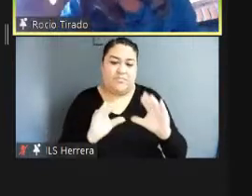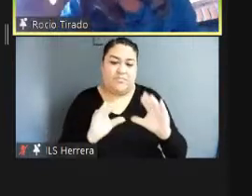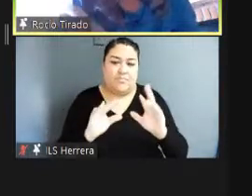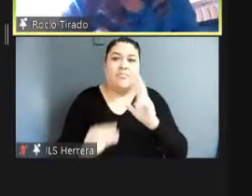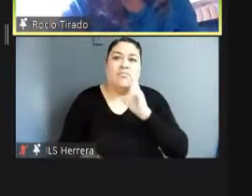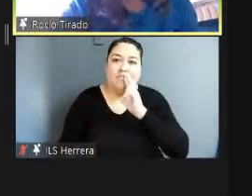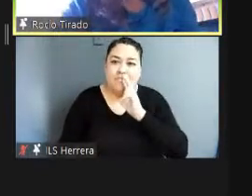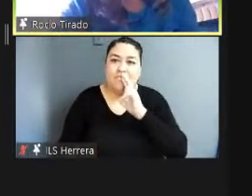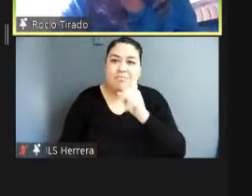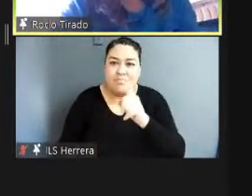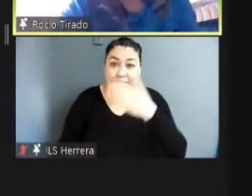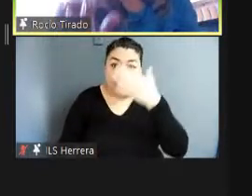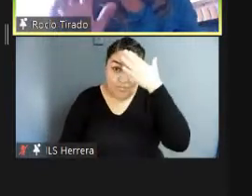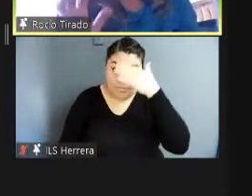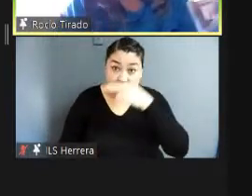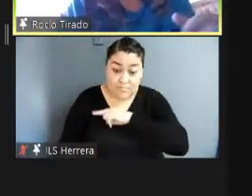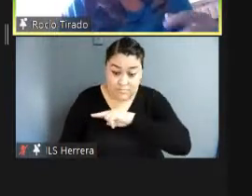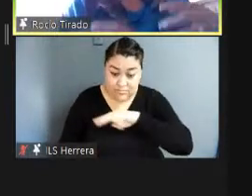a fundamental challenge.